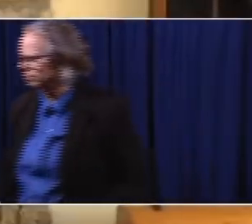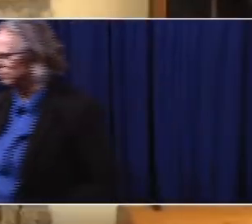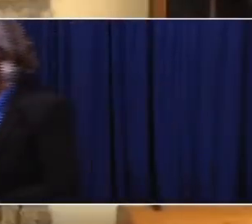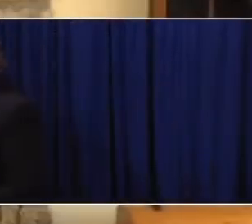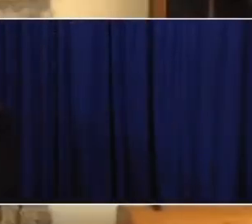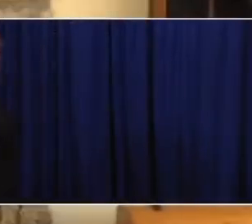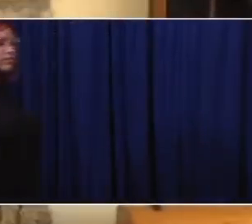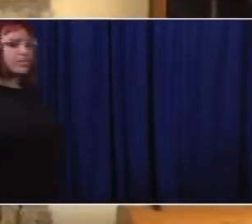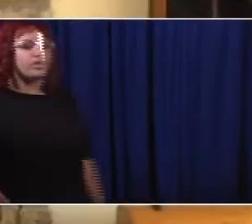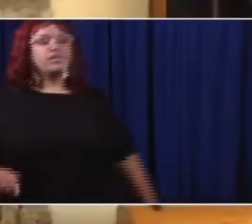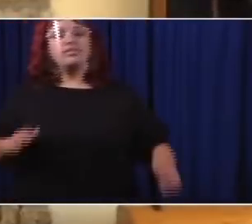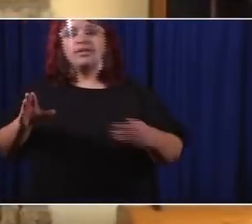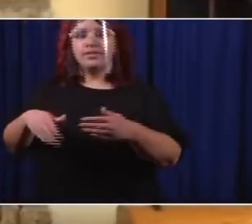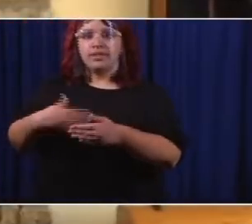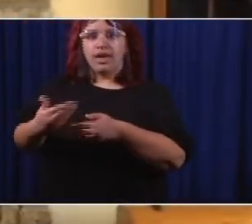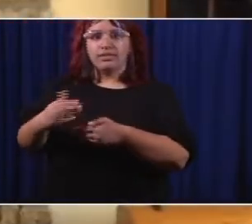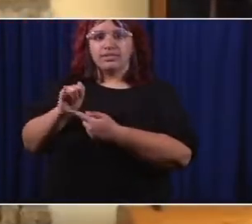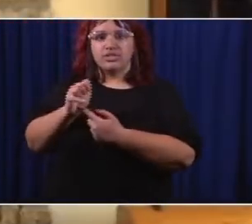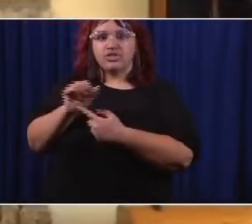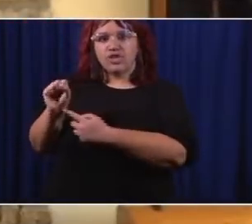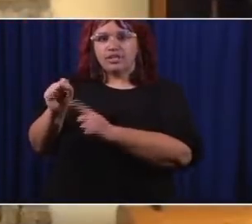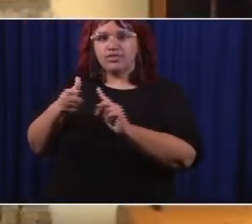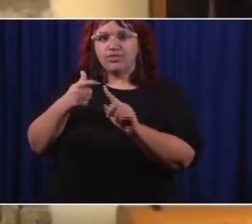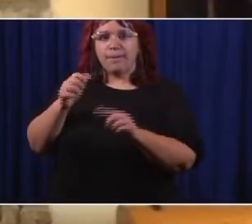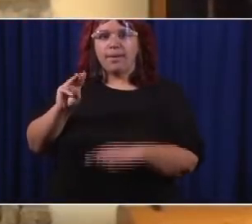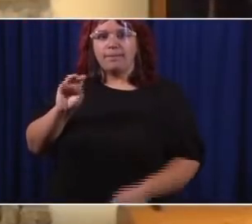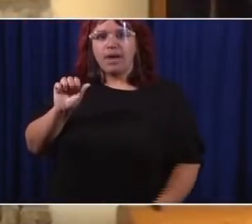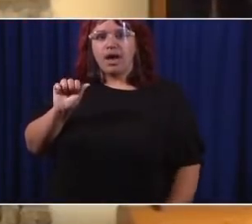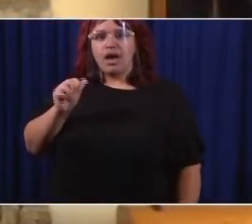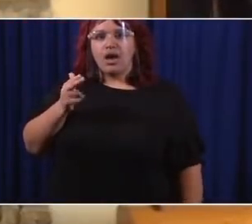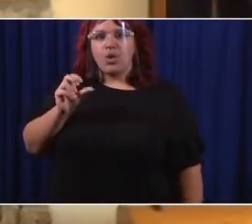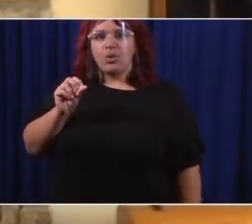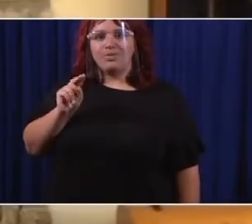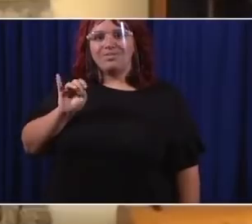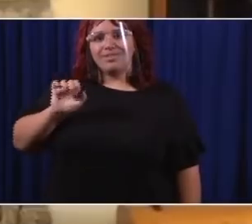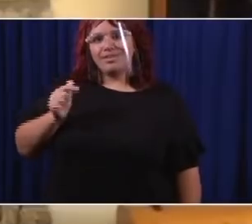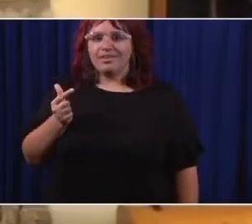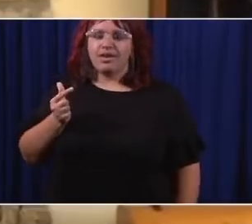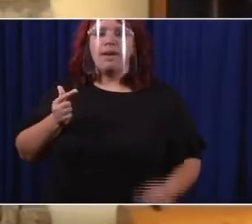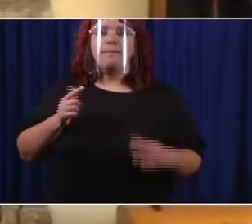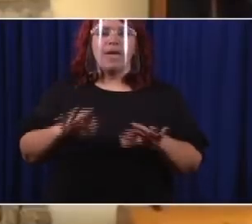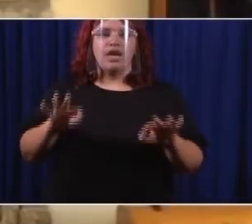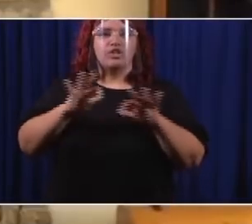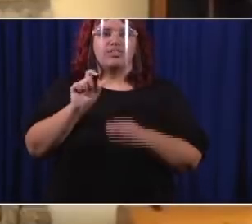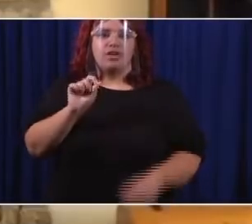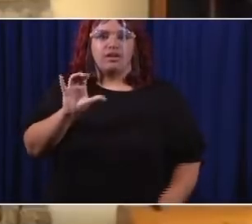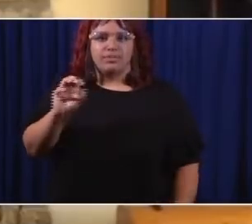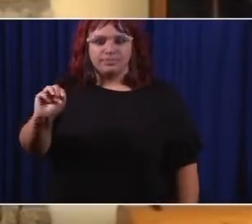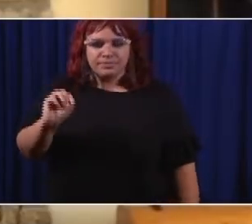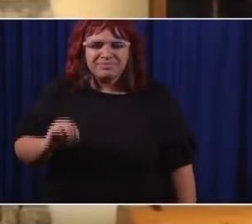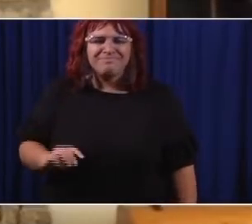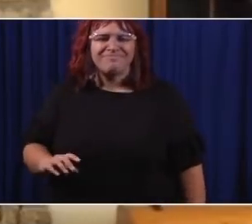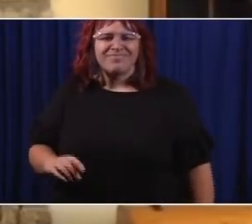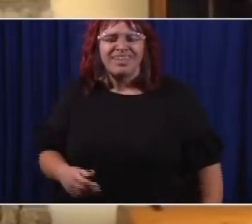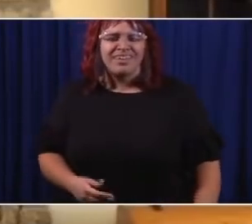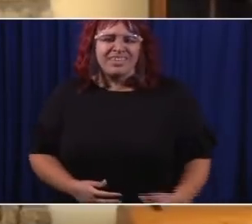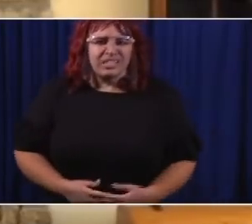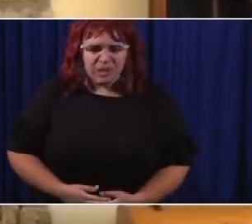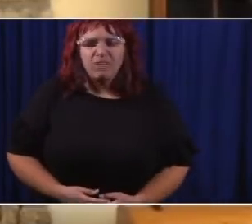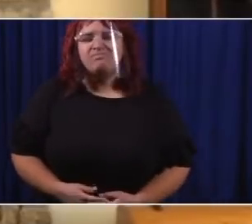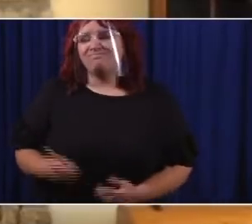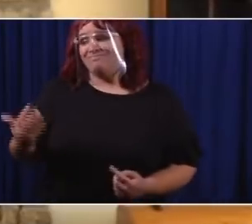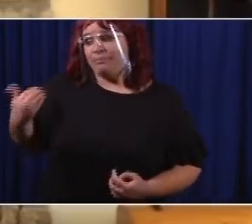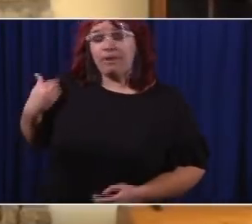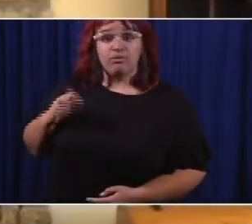mahoningmatters.com. Hi, Governor. Thanks for taking my question today. After you issued the statewide mask mandate